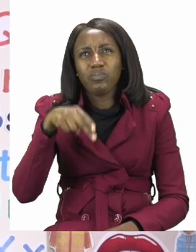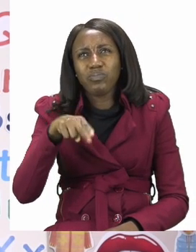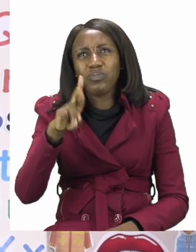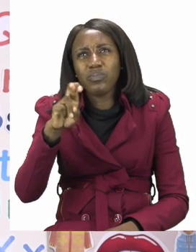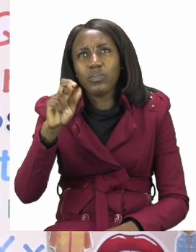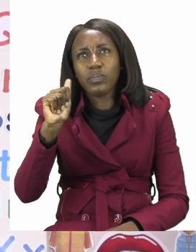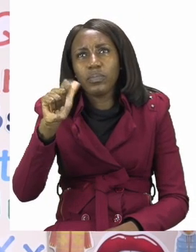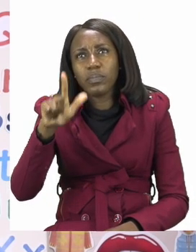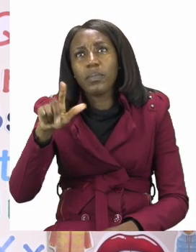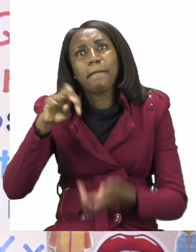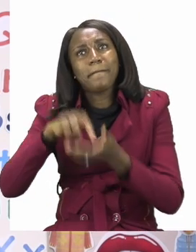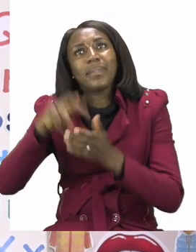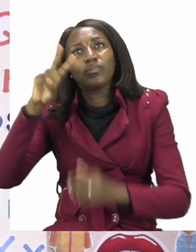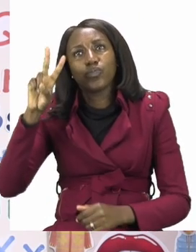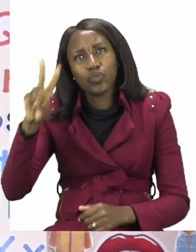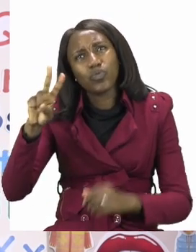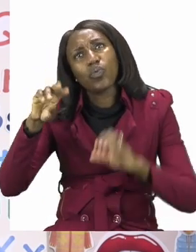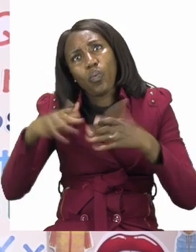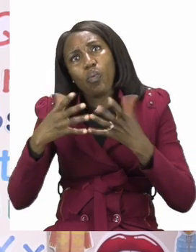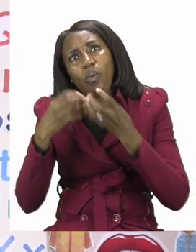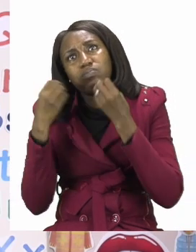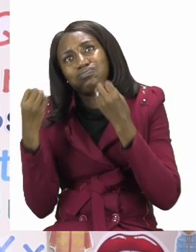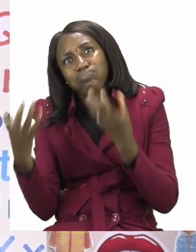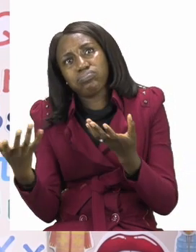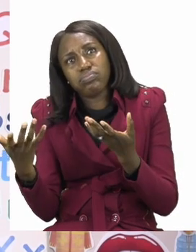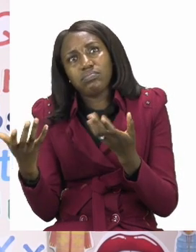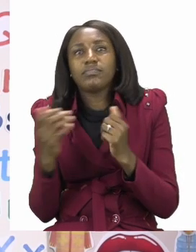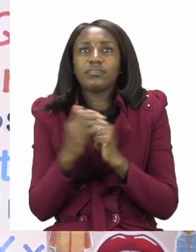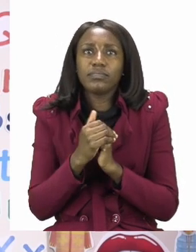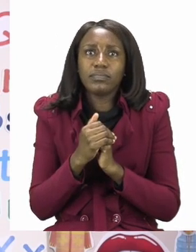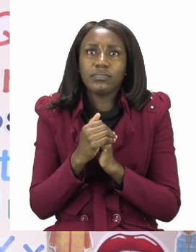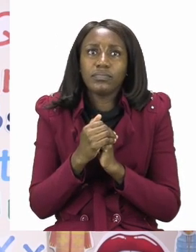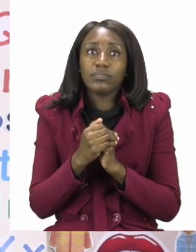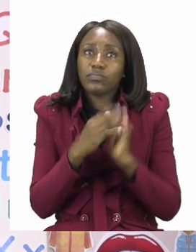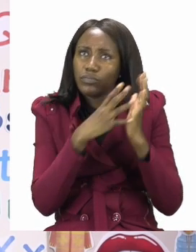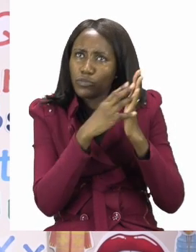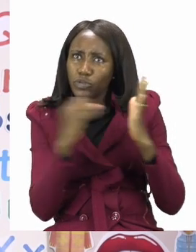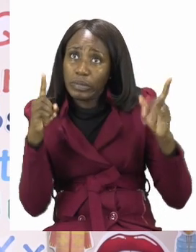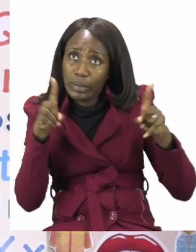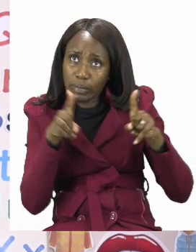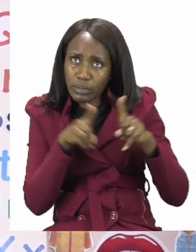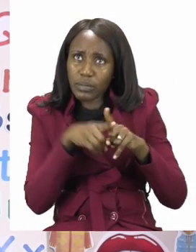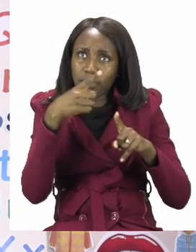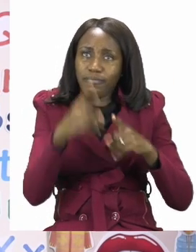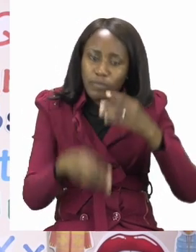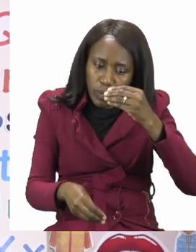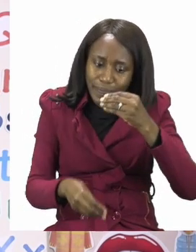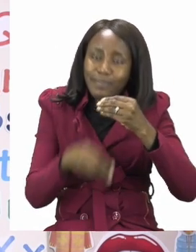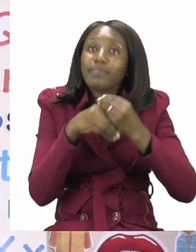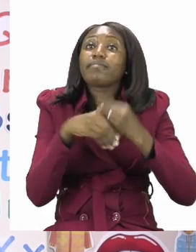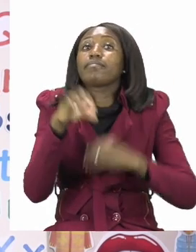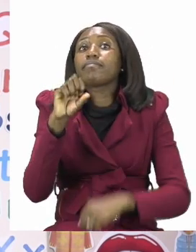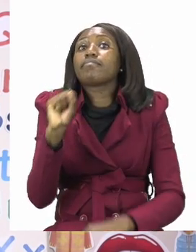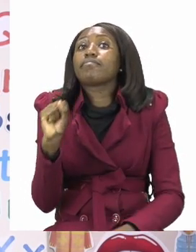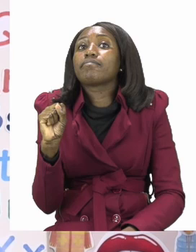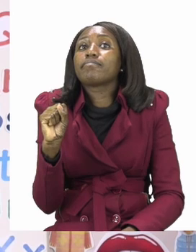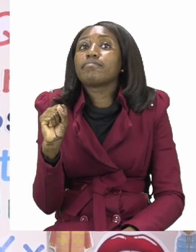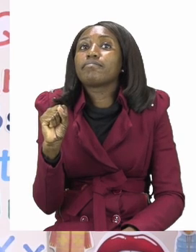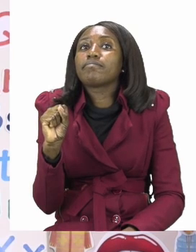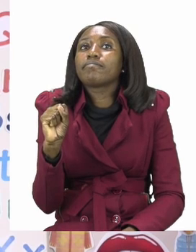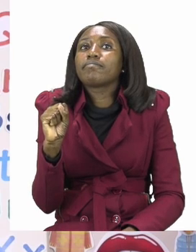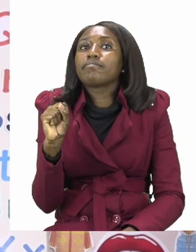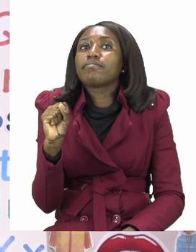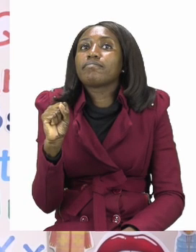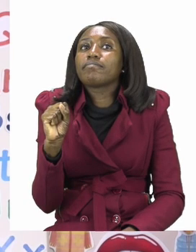write the word the way it is, and then to change it, we add